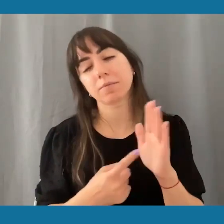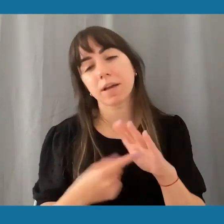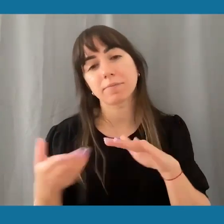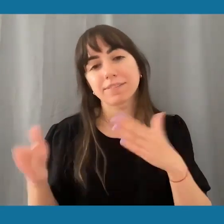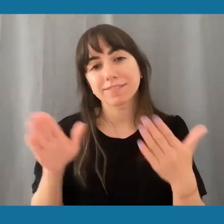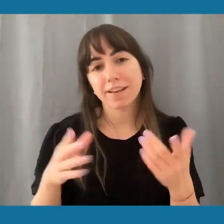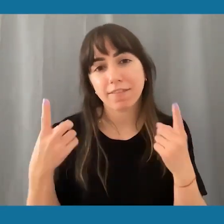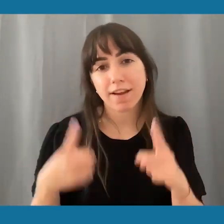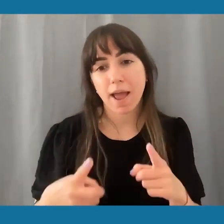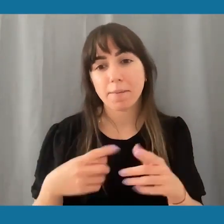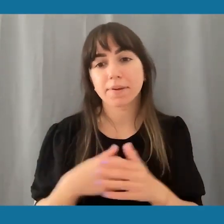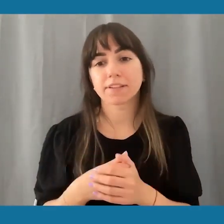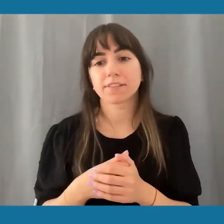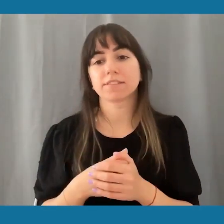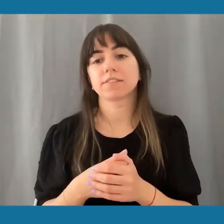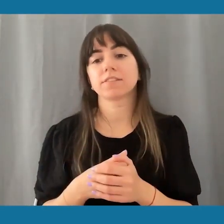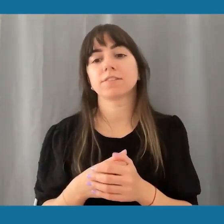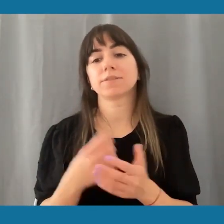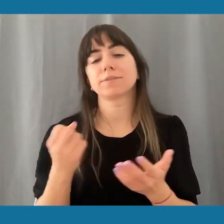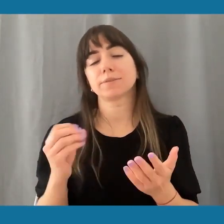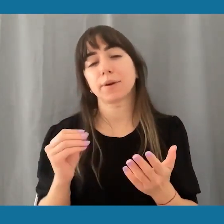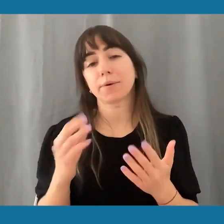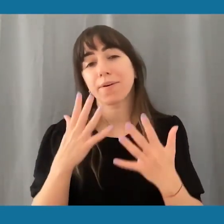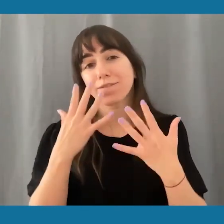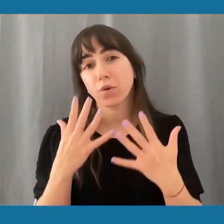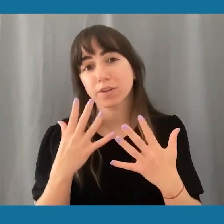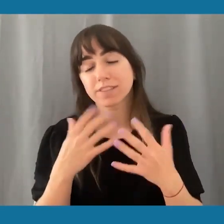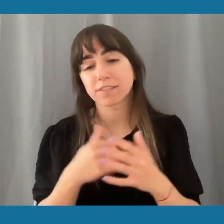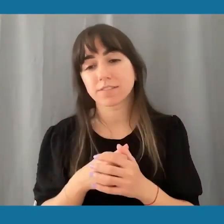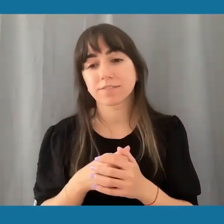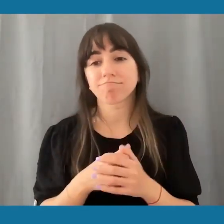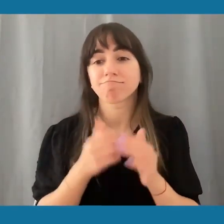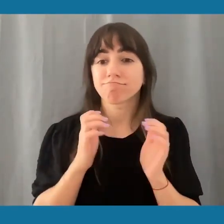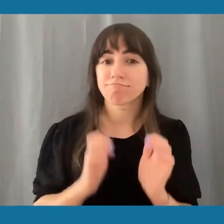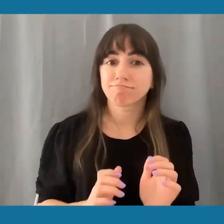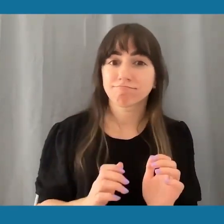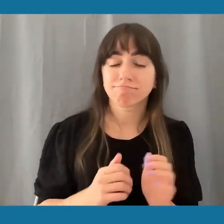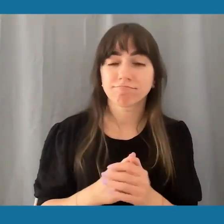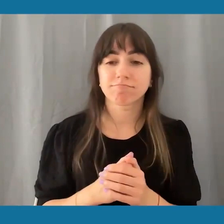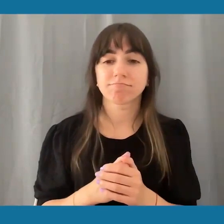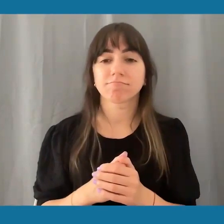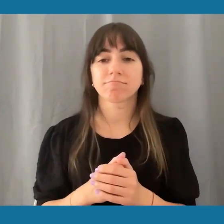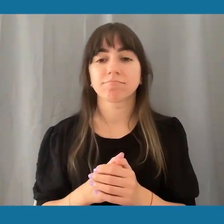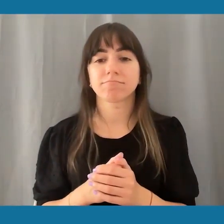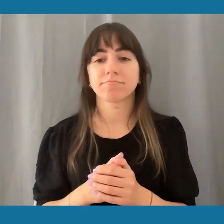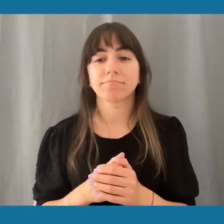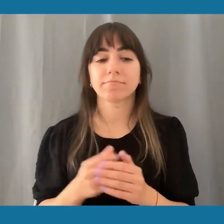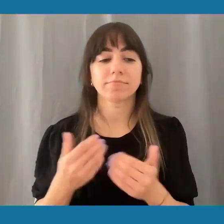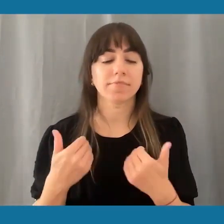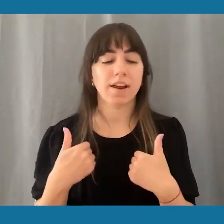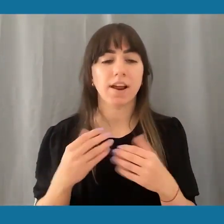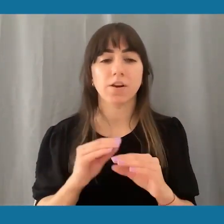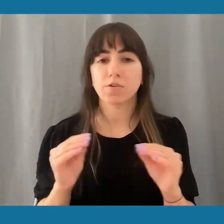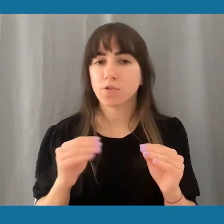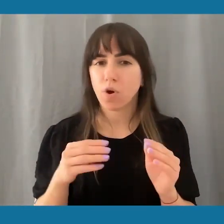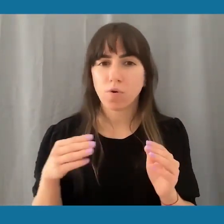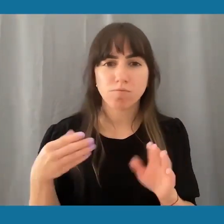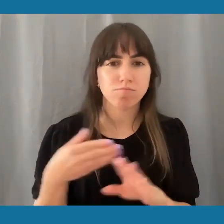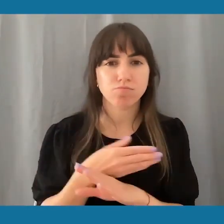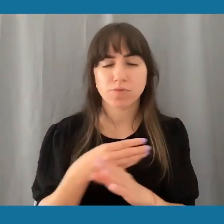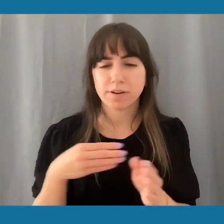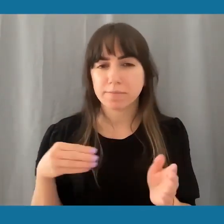things. And so Correct. unfortunately, for our clients, they had no prepaid funeral. There was nothing. Well, under the